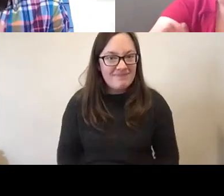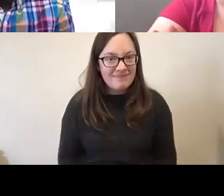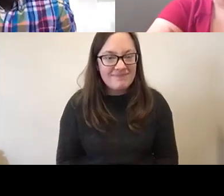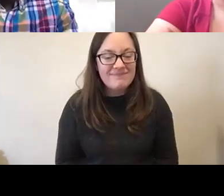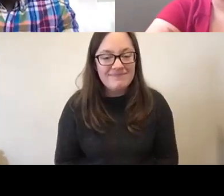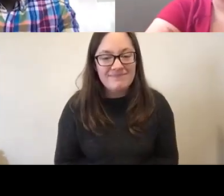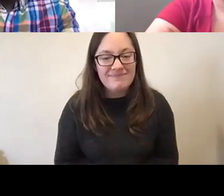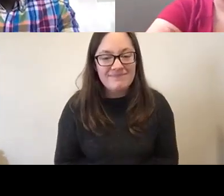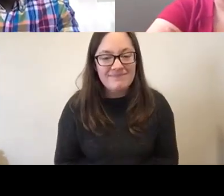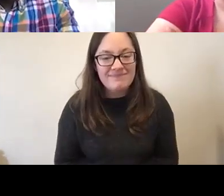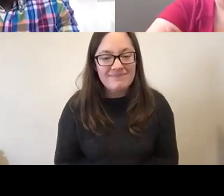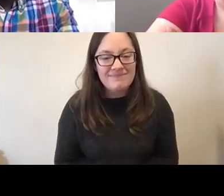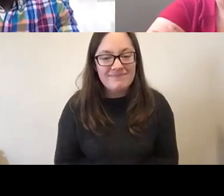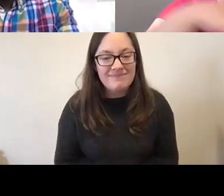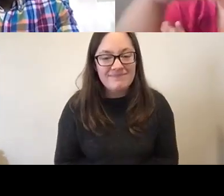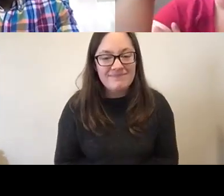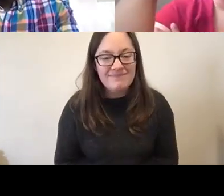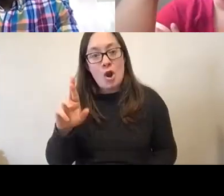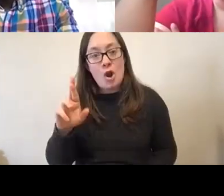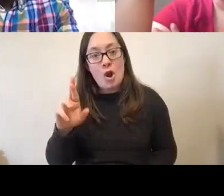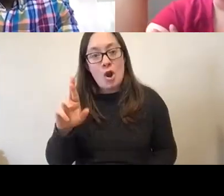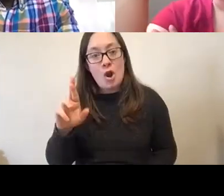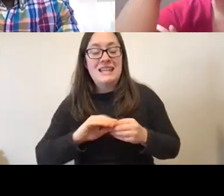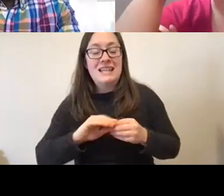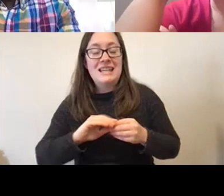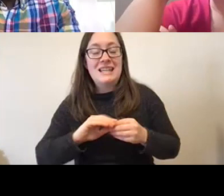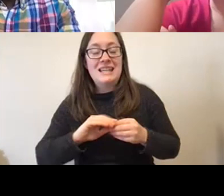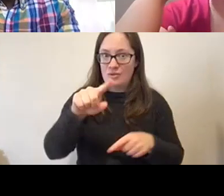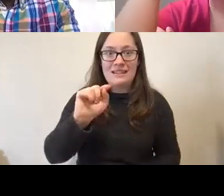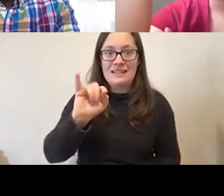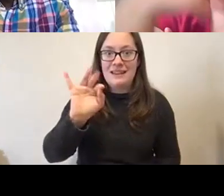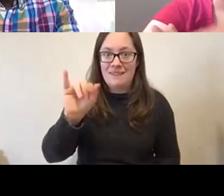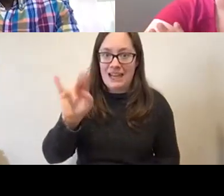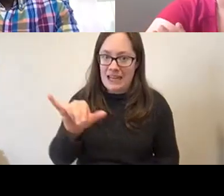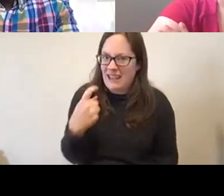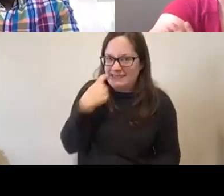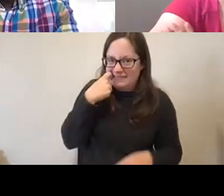Yeah, I agree with you a lot, Tiffany, especially on we're our own worst critic.